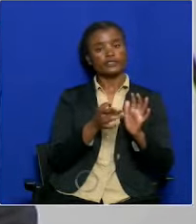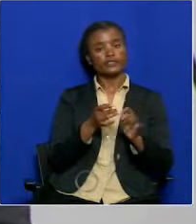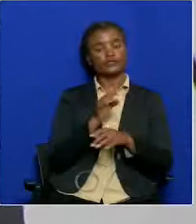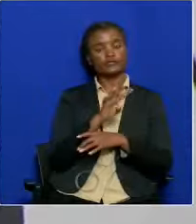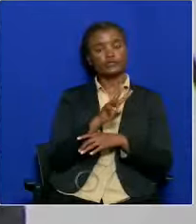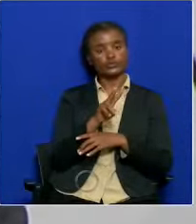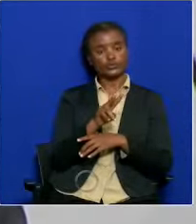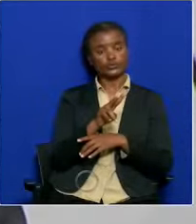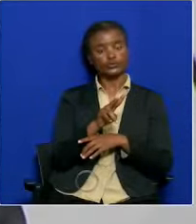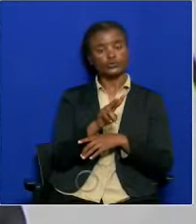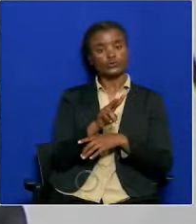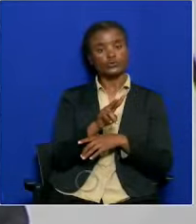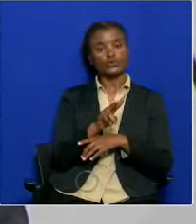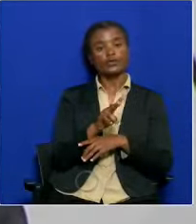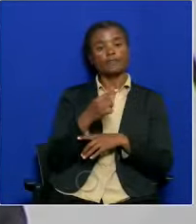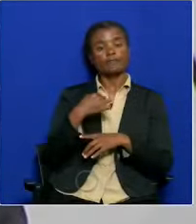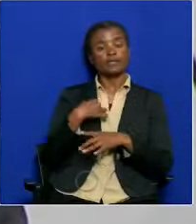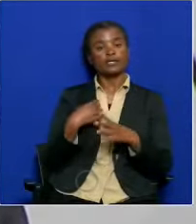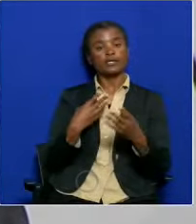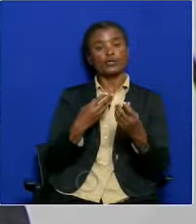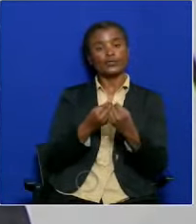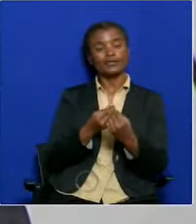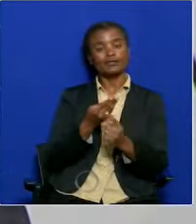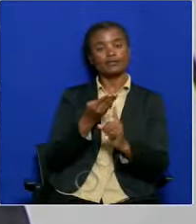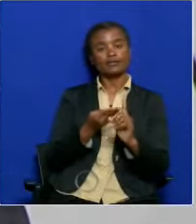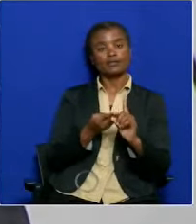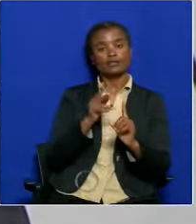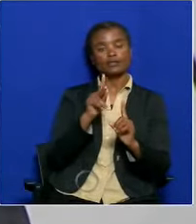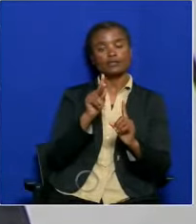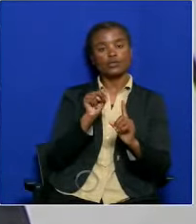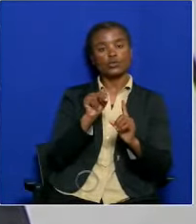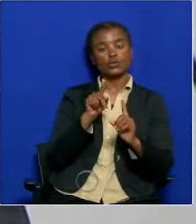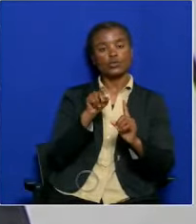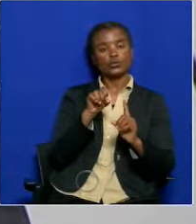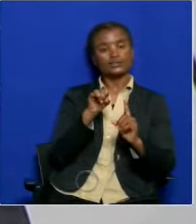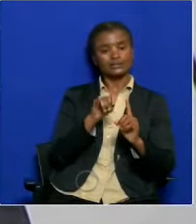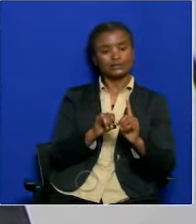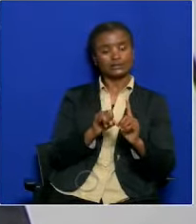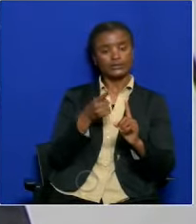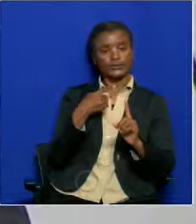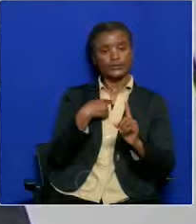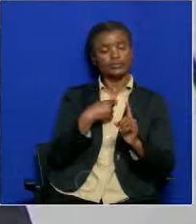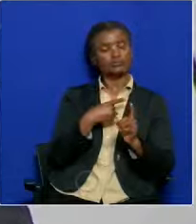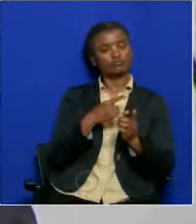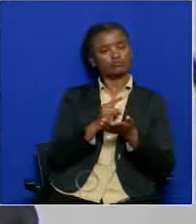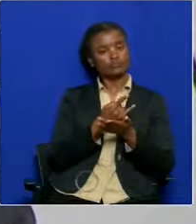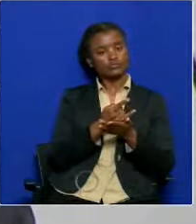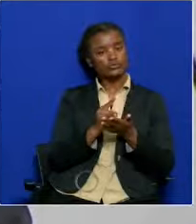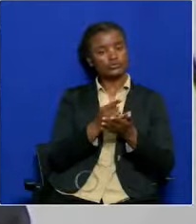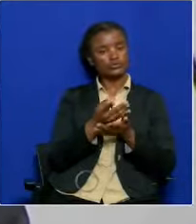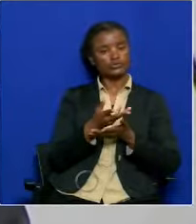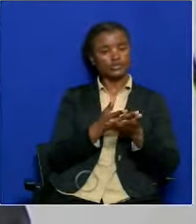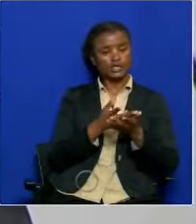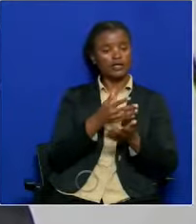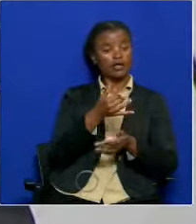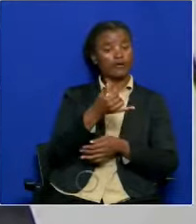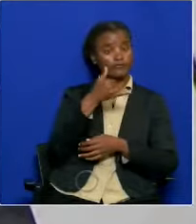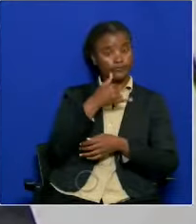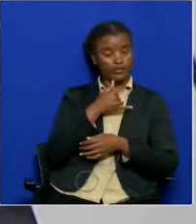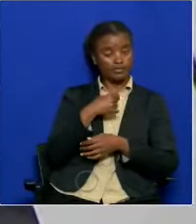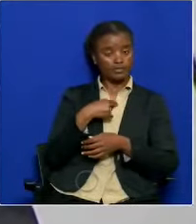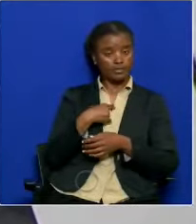Myself and Nkosi were chatting, and also he was phoning me. Yes. Checking on